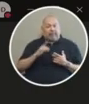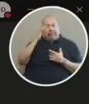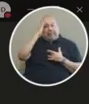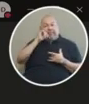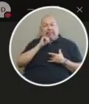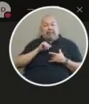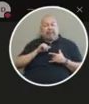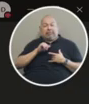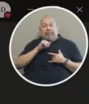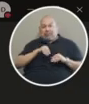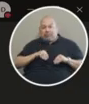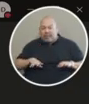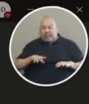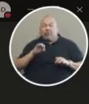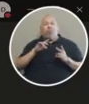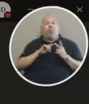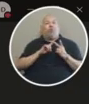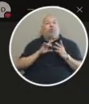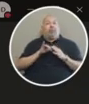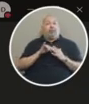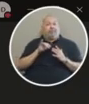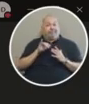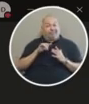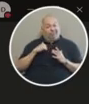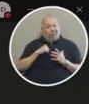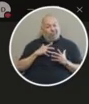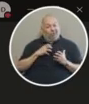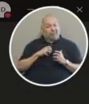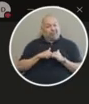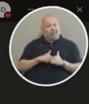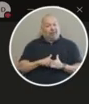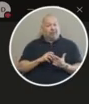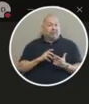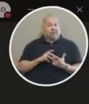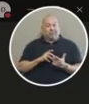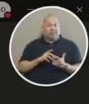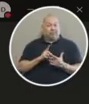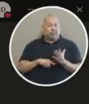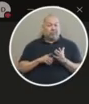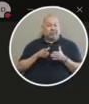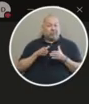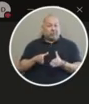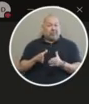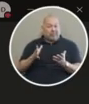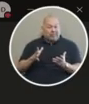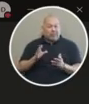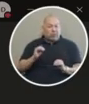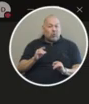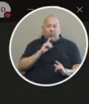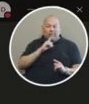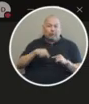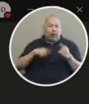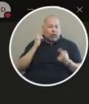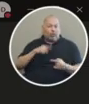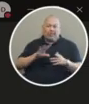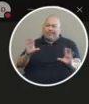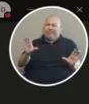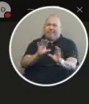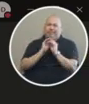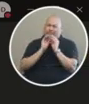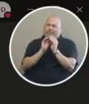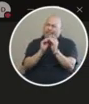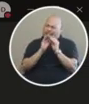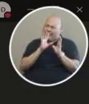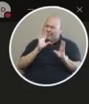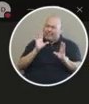not spreading, or the fact that we want to stick to our guns about streets as a priority? No one's arguing that. And I know people are probably